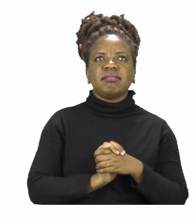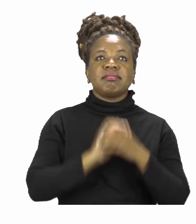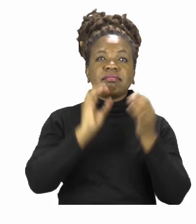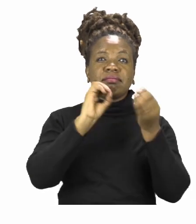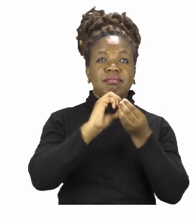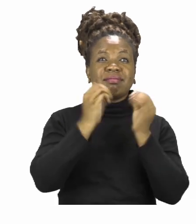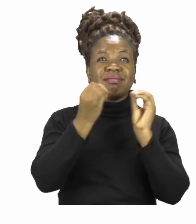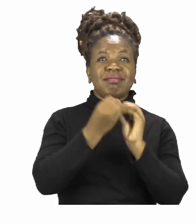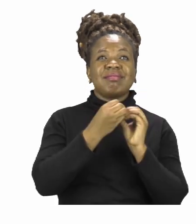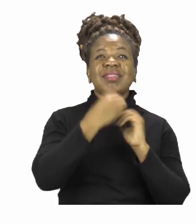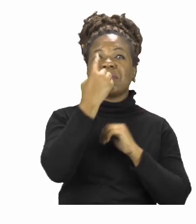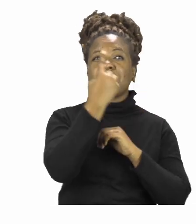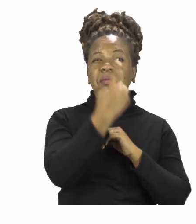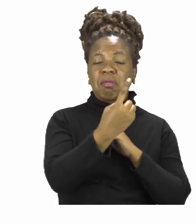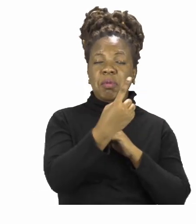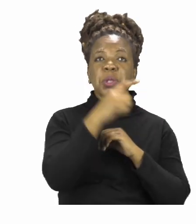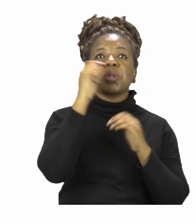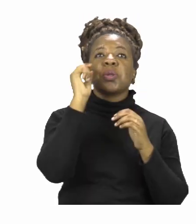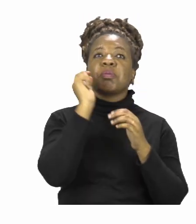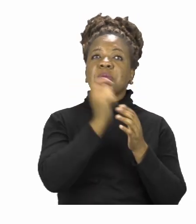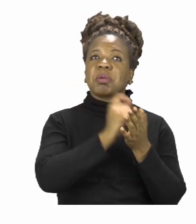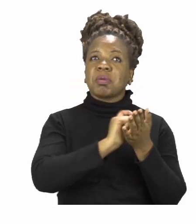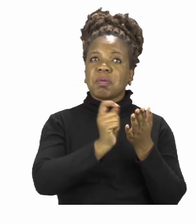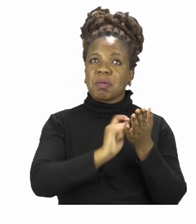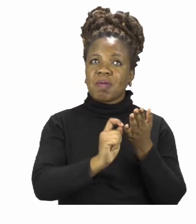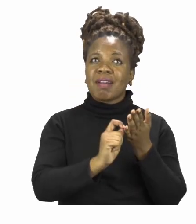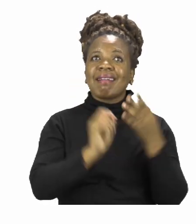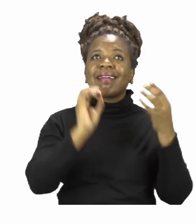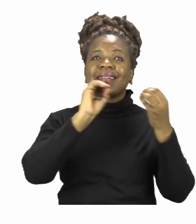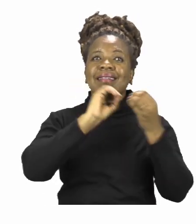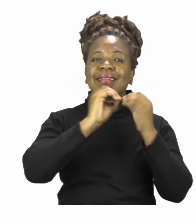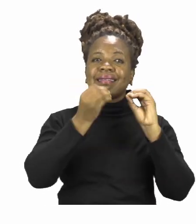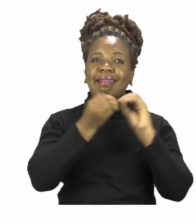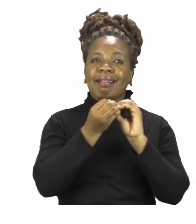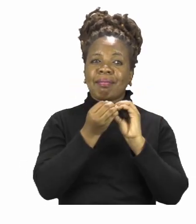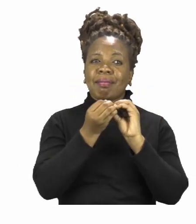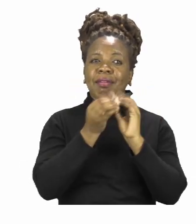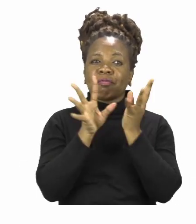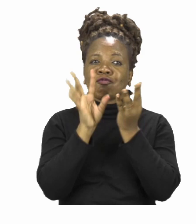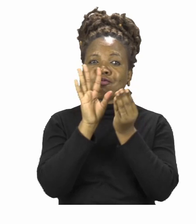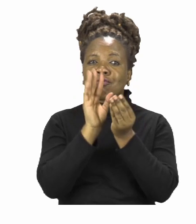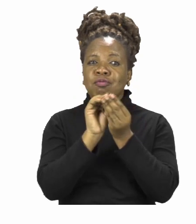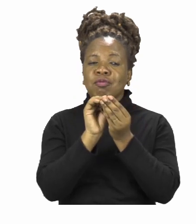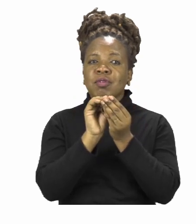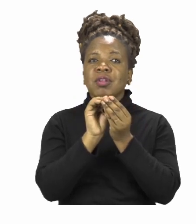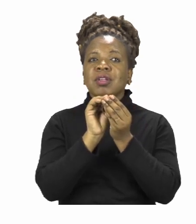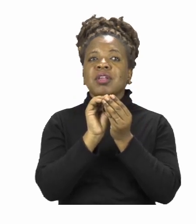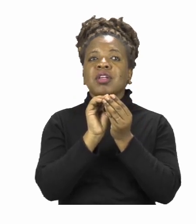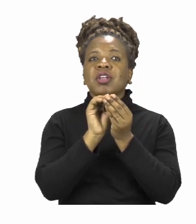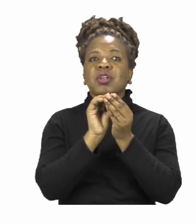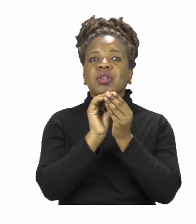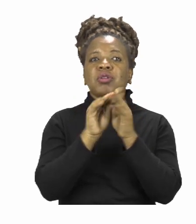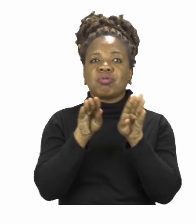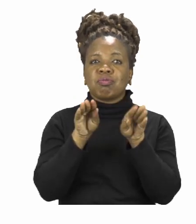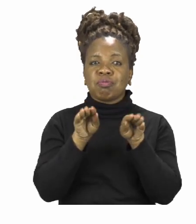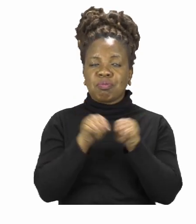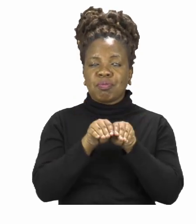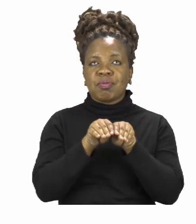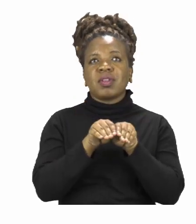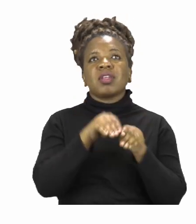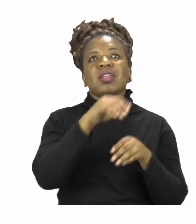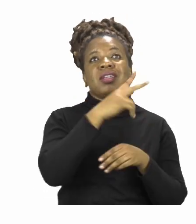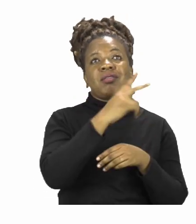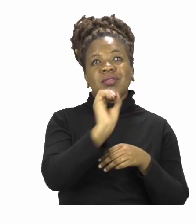number bonds of 20. And as you can see, we have our 8 ribbon with the 20 in the